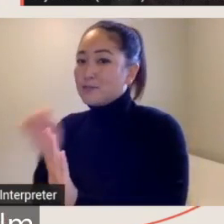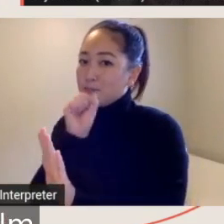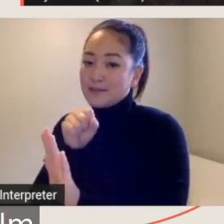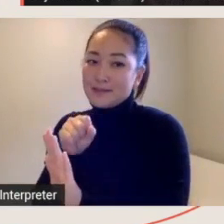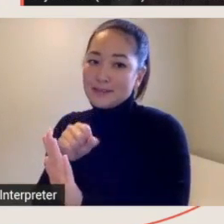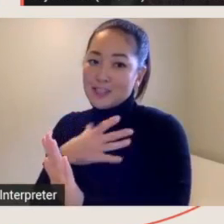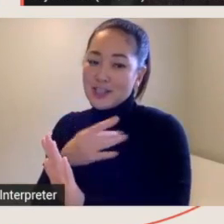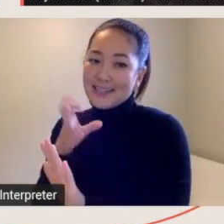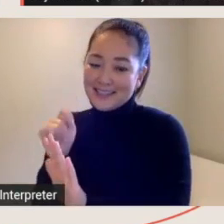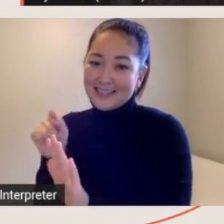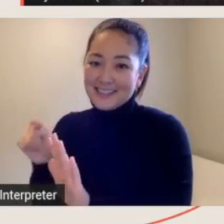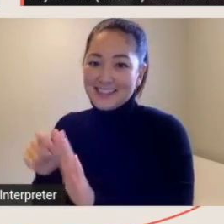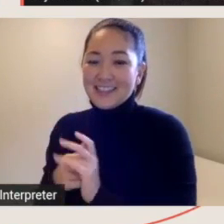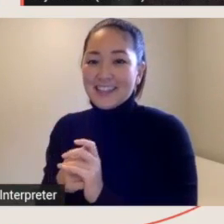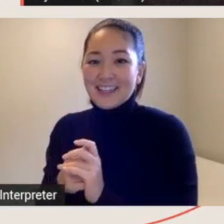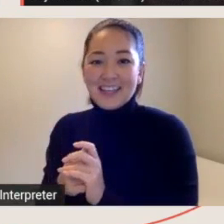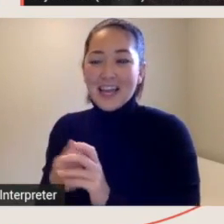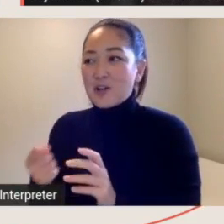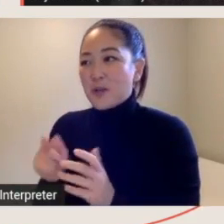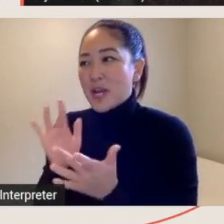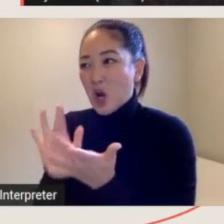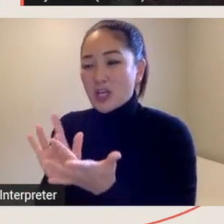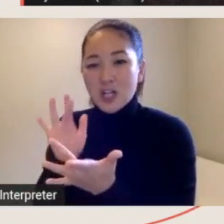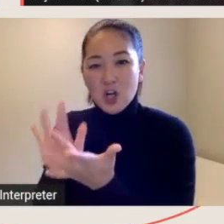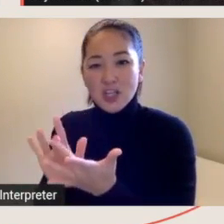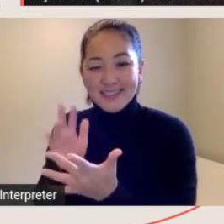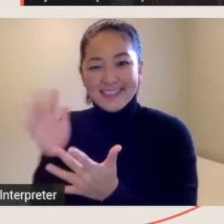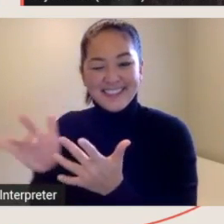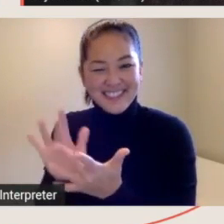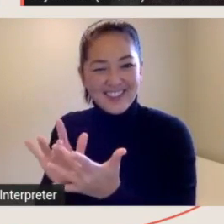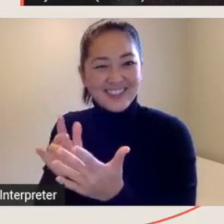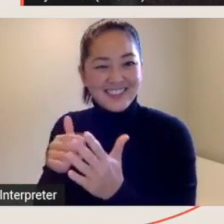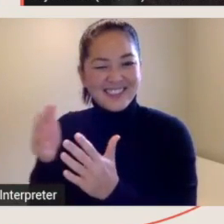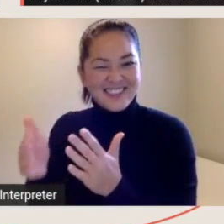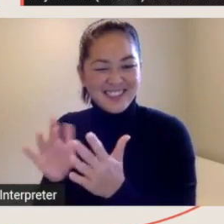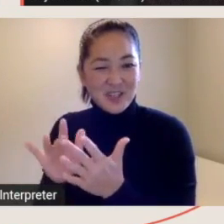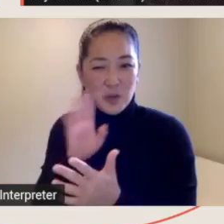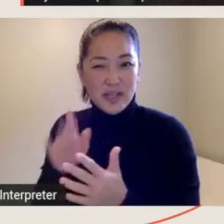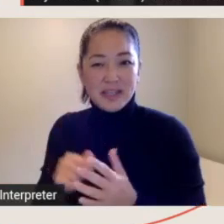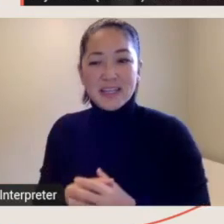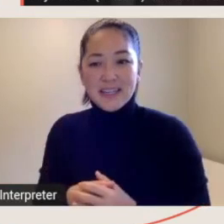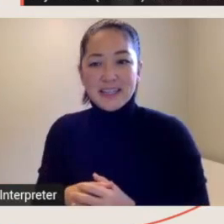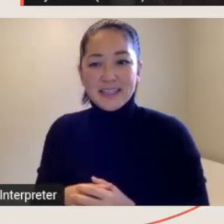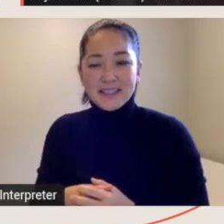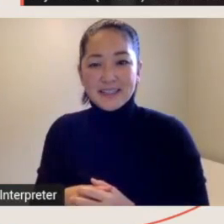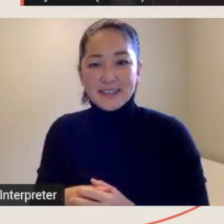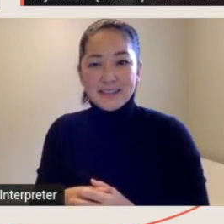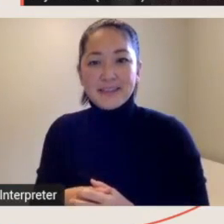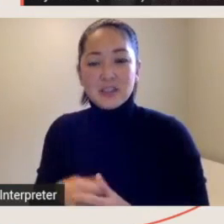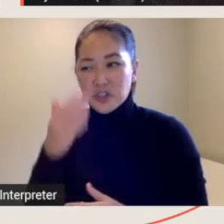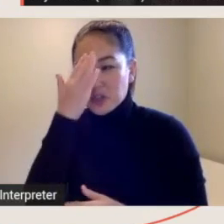lot. And we speak to her from time to time, so she's also updated on all the things that are happening with the